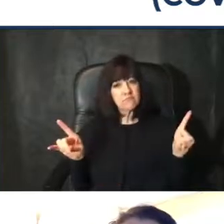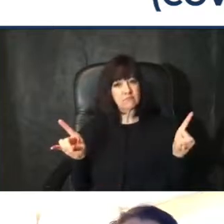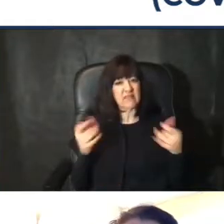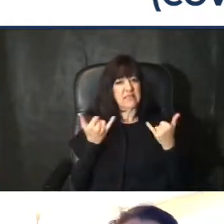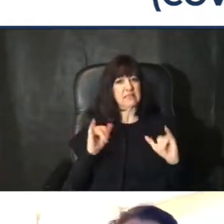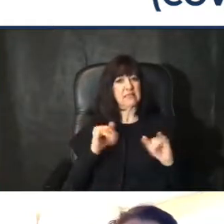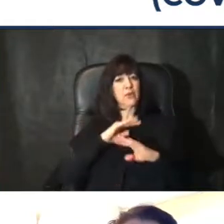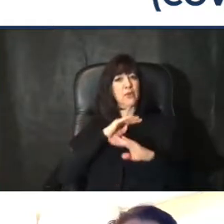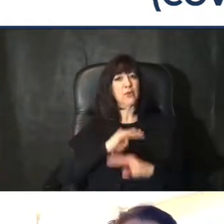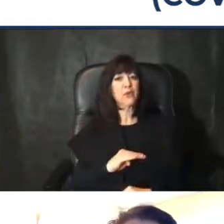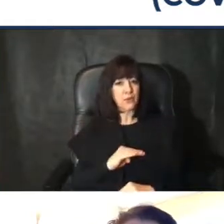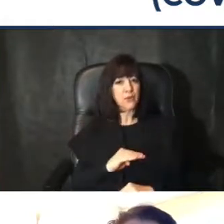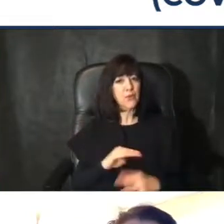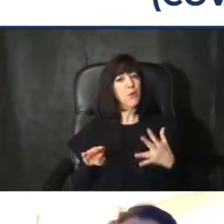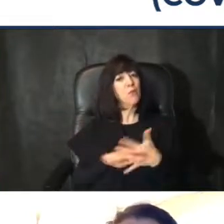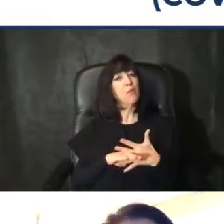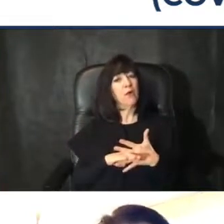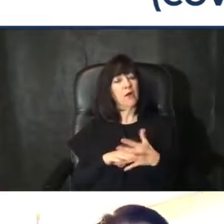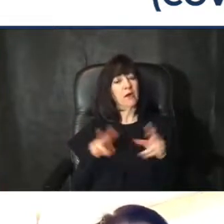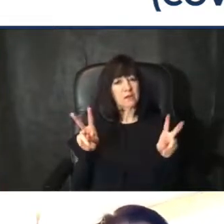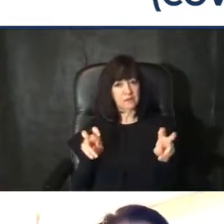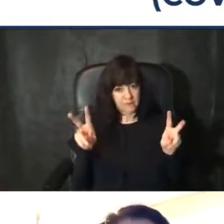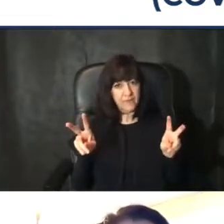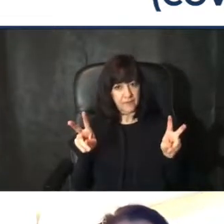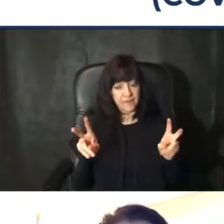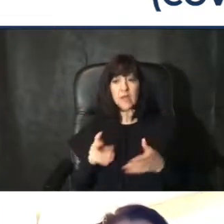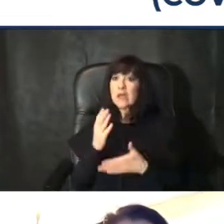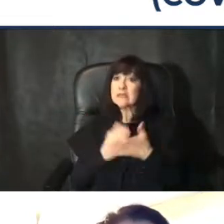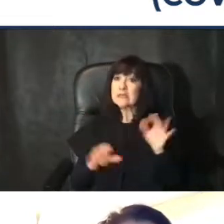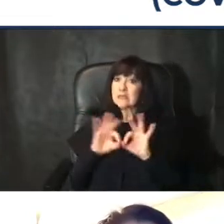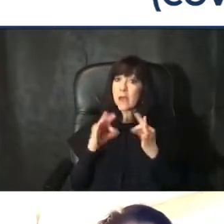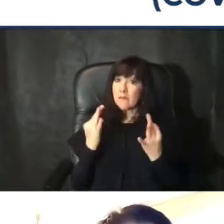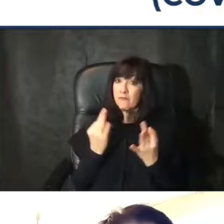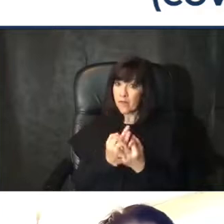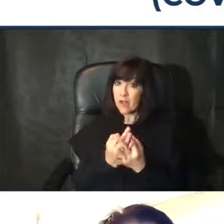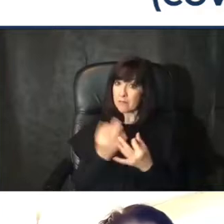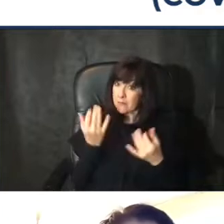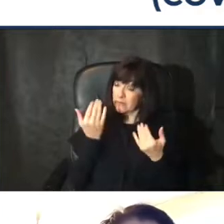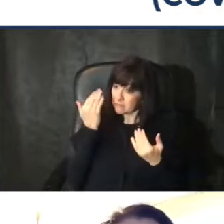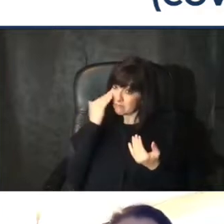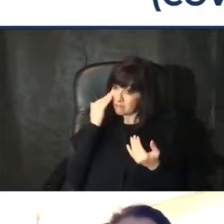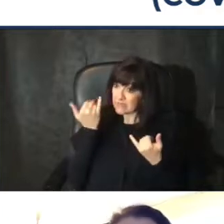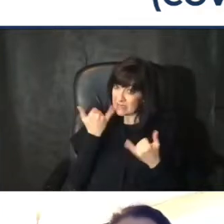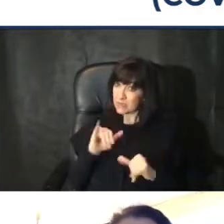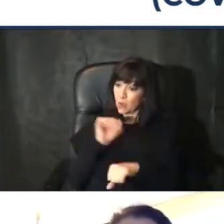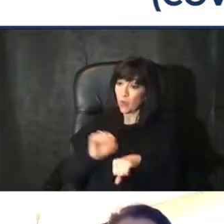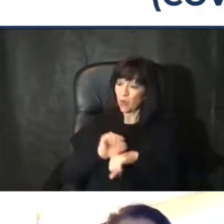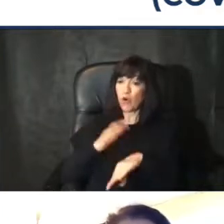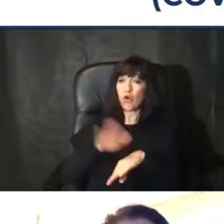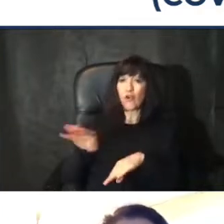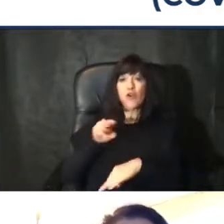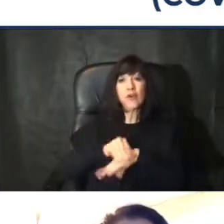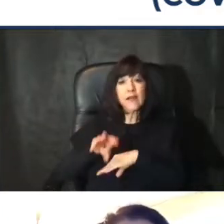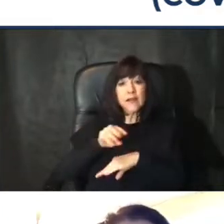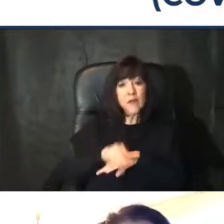I think families they're coming around to it. We're still providing services via telehealth as well. And our families